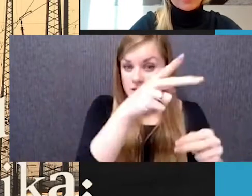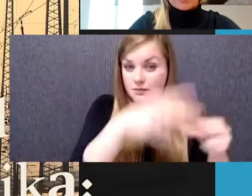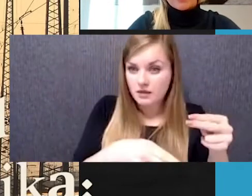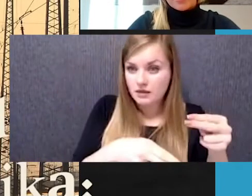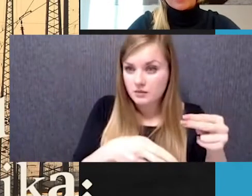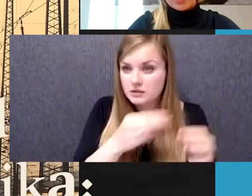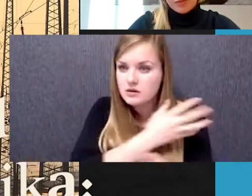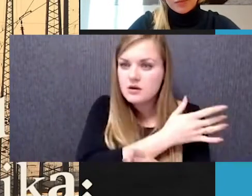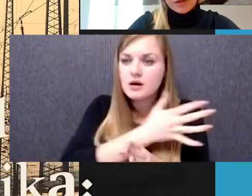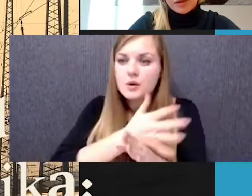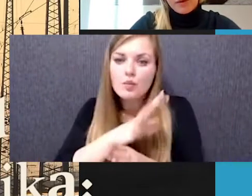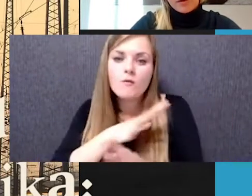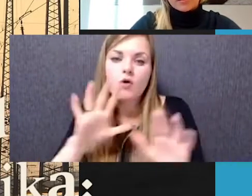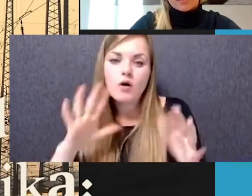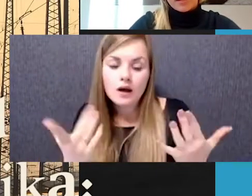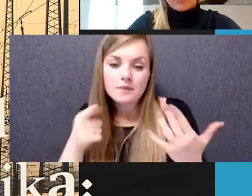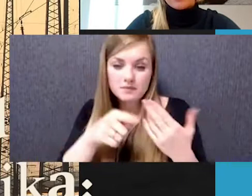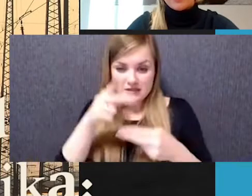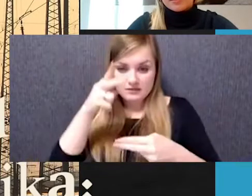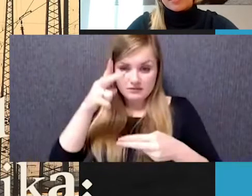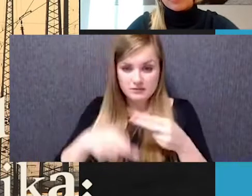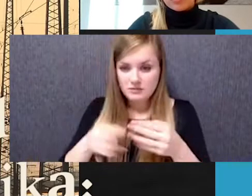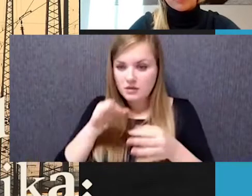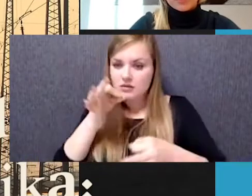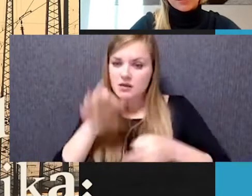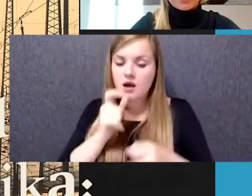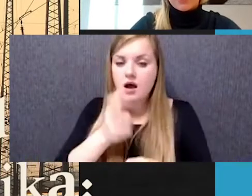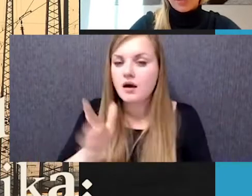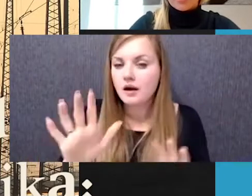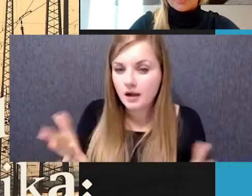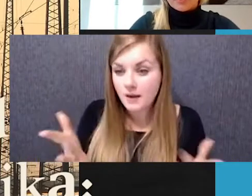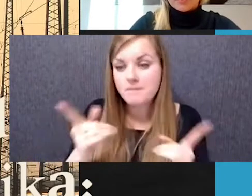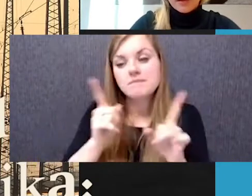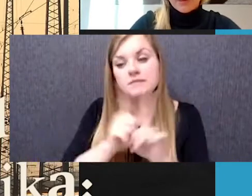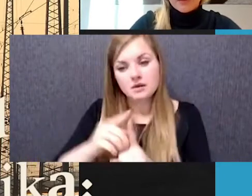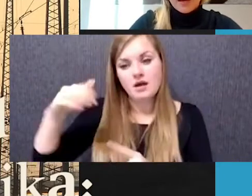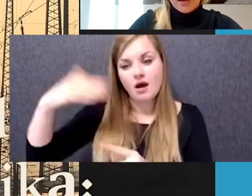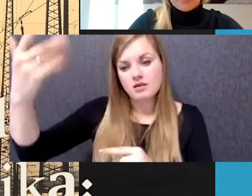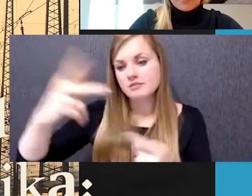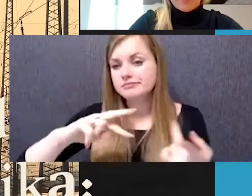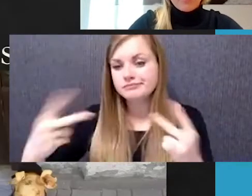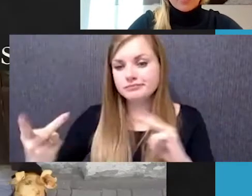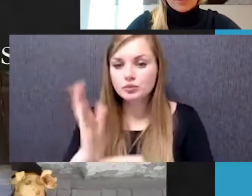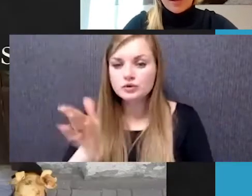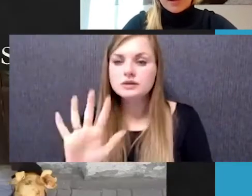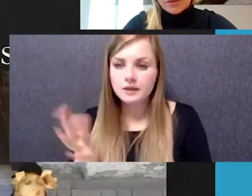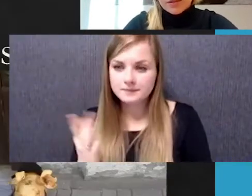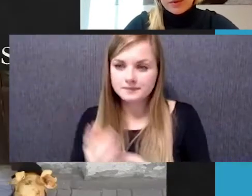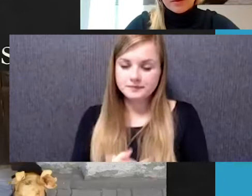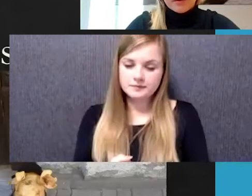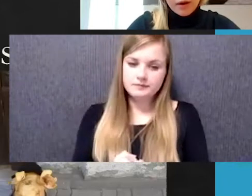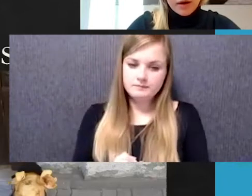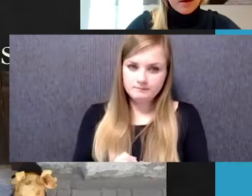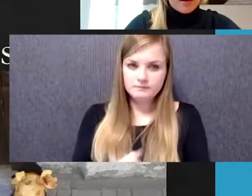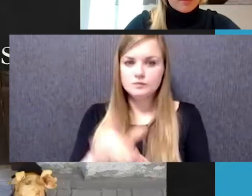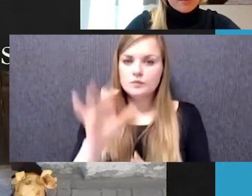homophobic speech. I will speak about the case law before this ruling and after, and how the